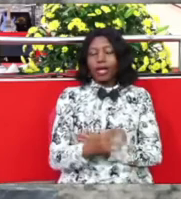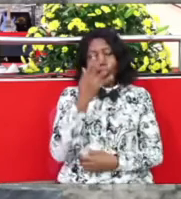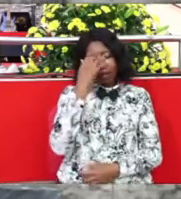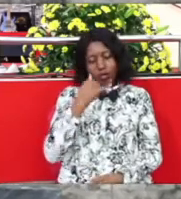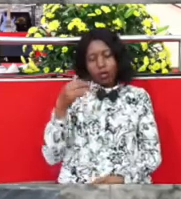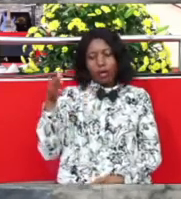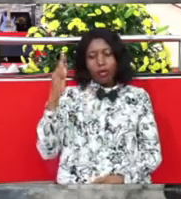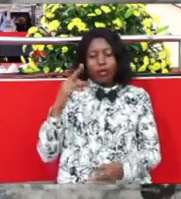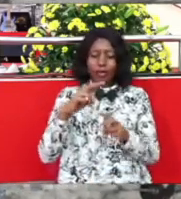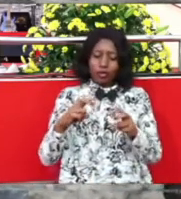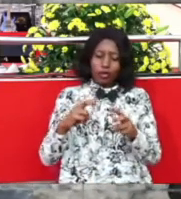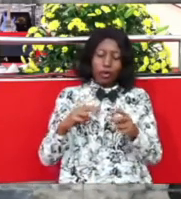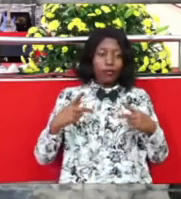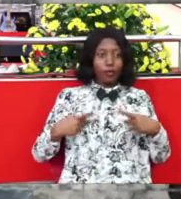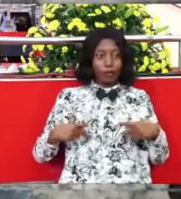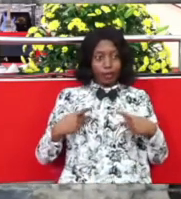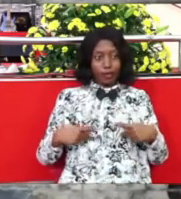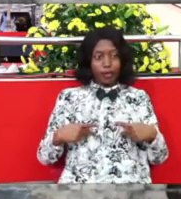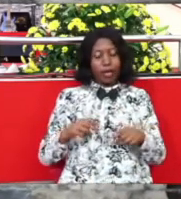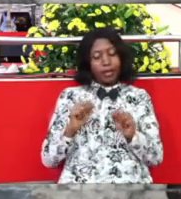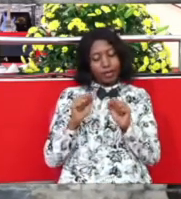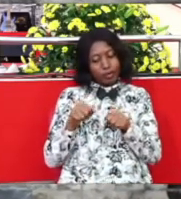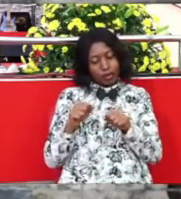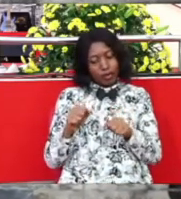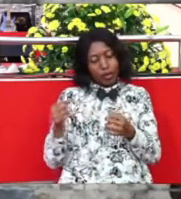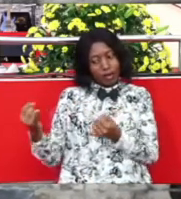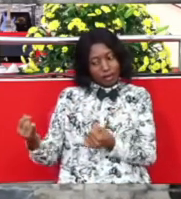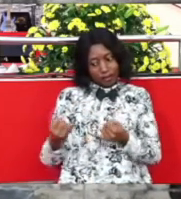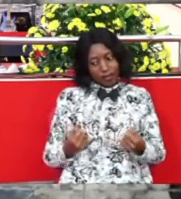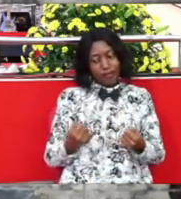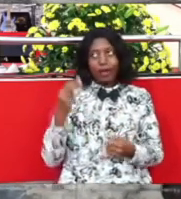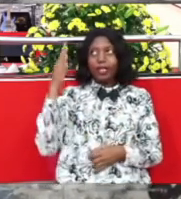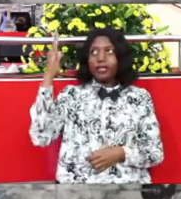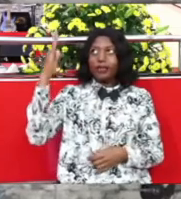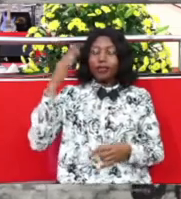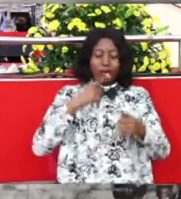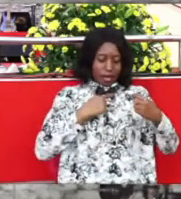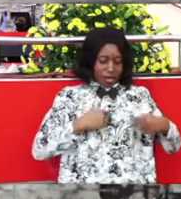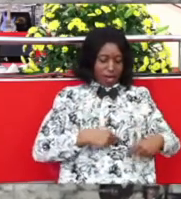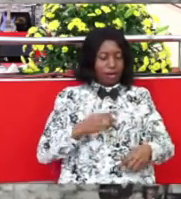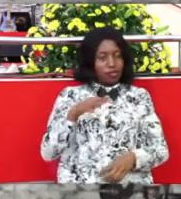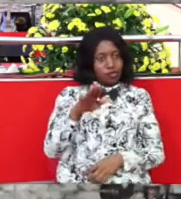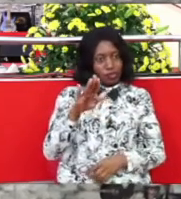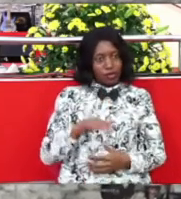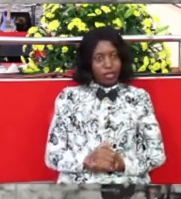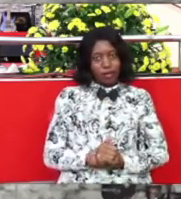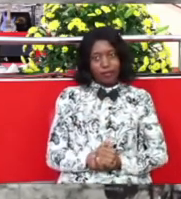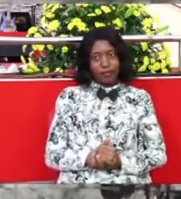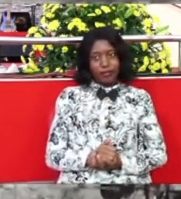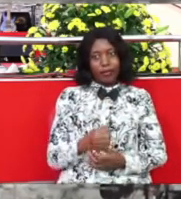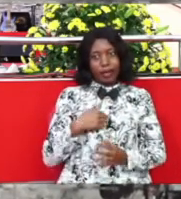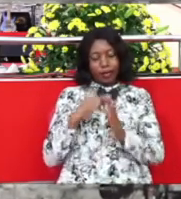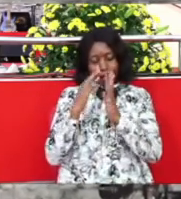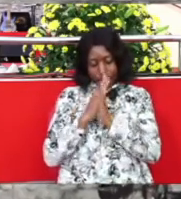a people. Na ndipo sasa Mungu anatafuta watu. That can invite him in his heart. Ambao watamwalika ndani ya moyo wao. I'm praying that as